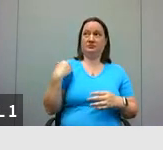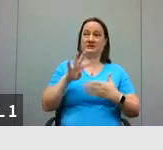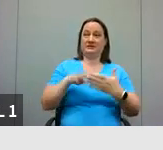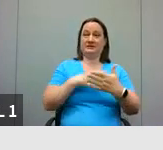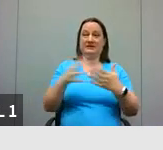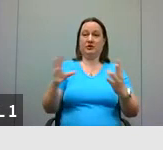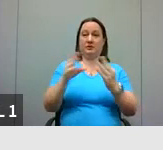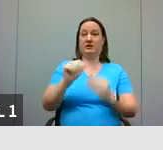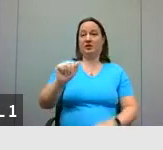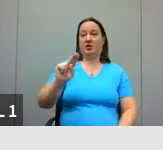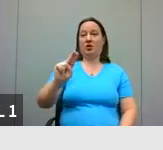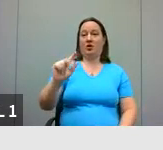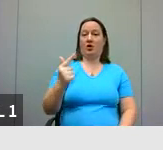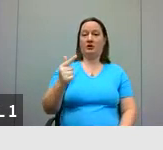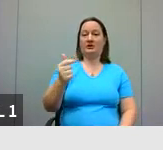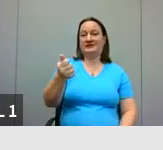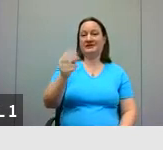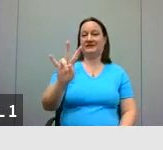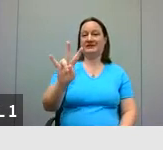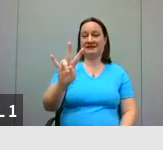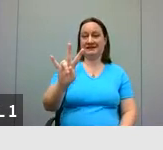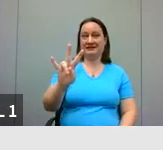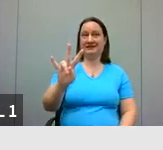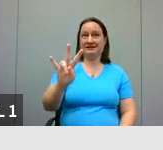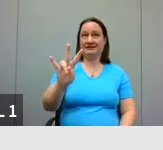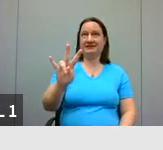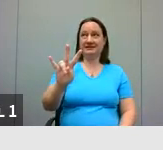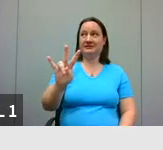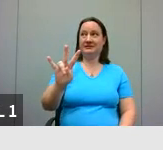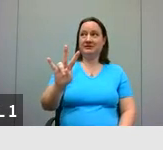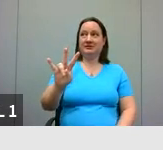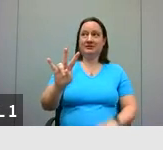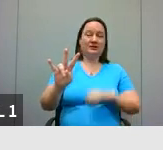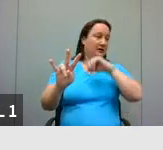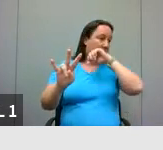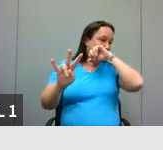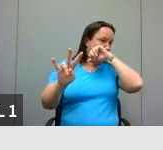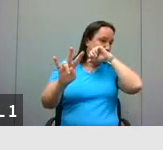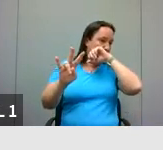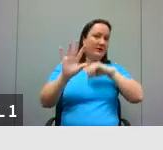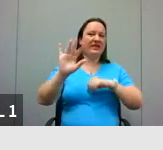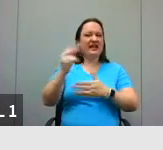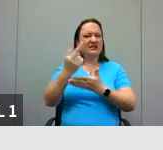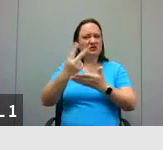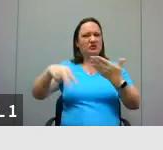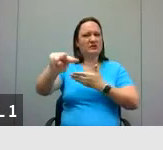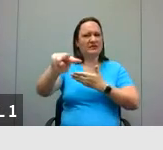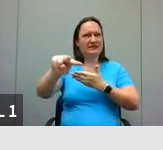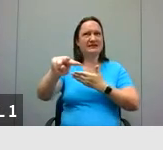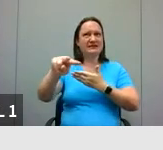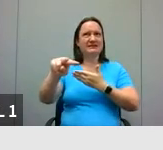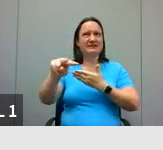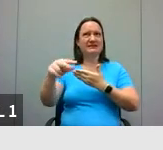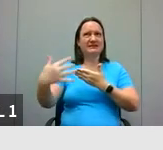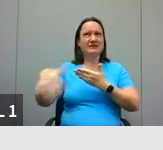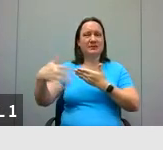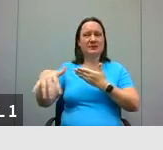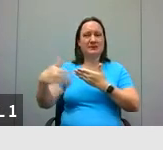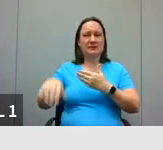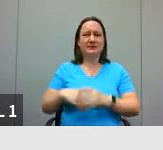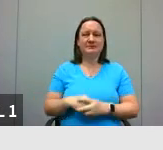for August 17th. That is 2 weeks from now.